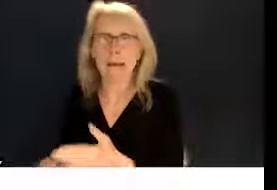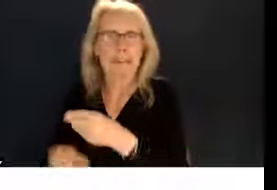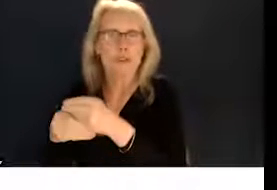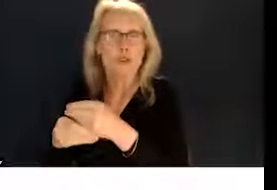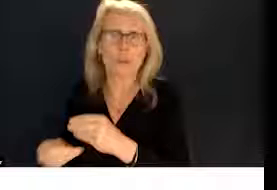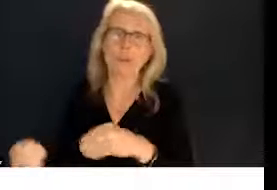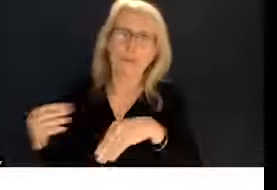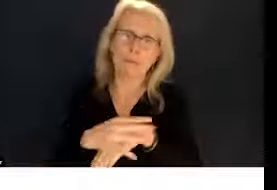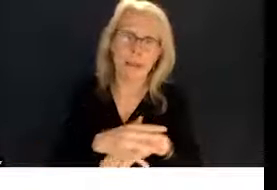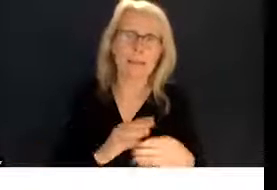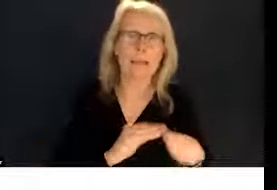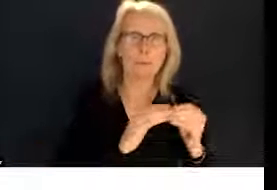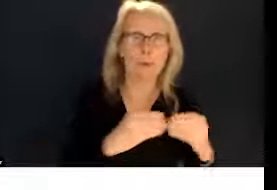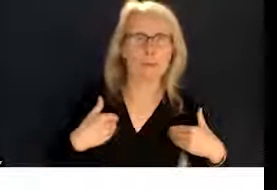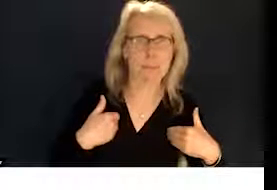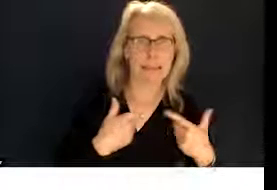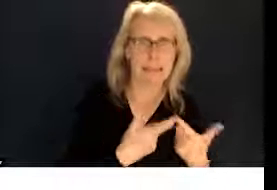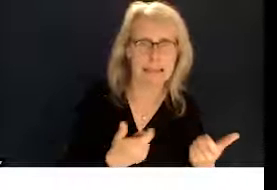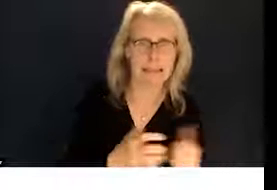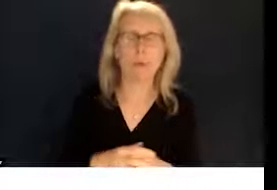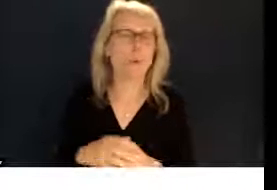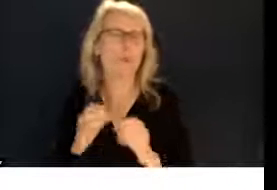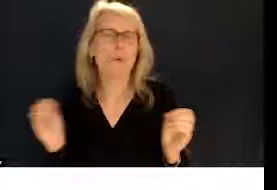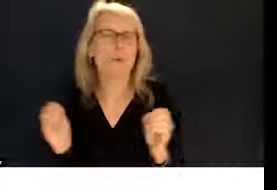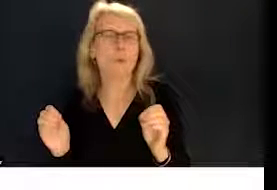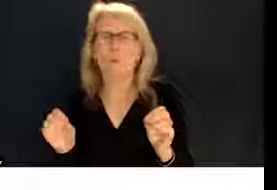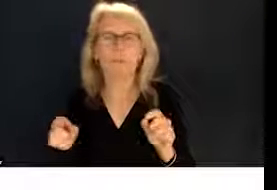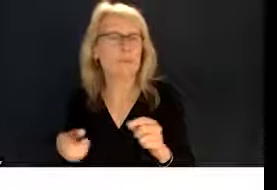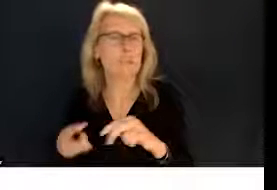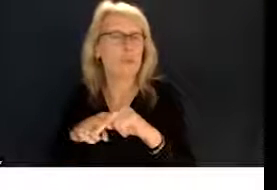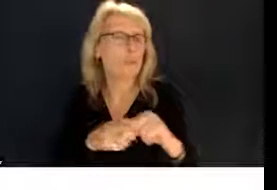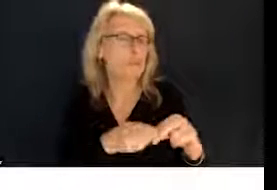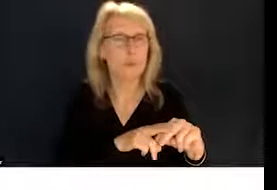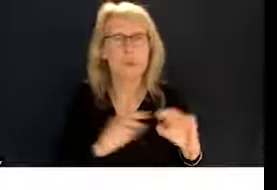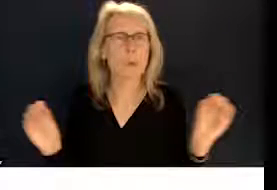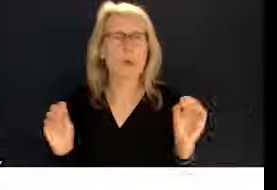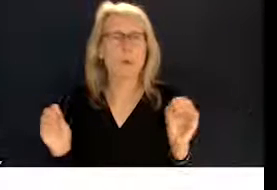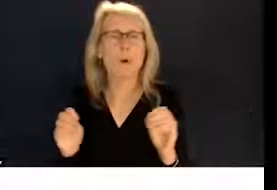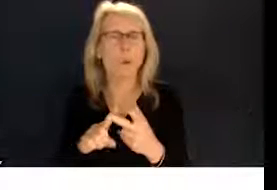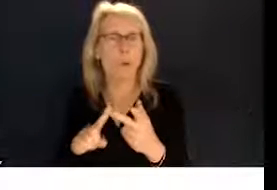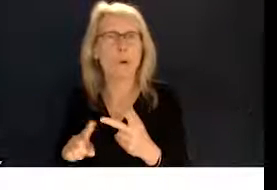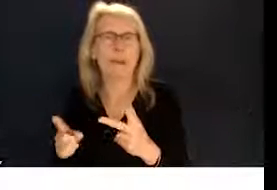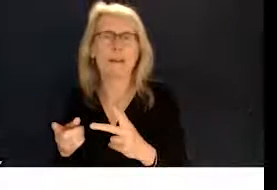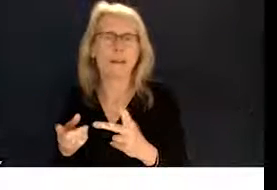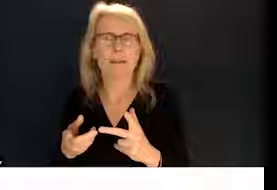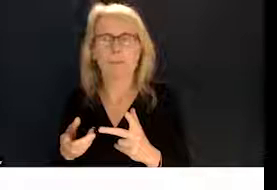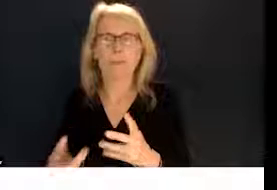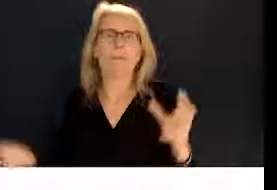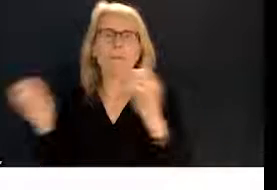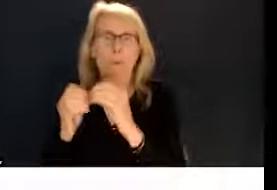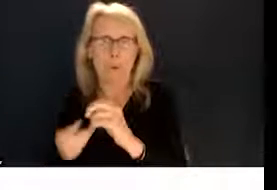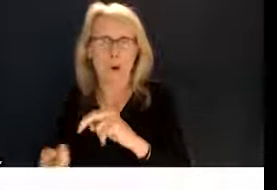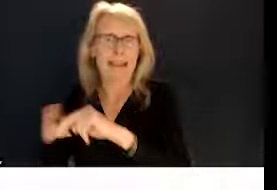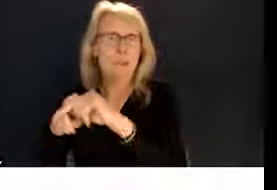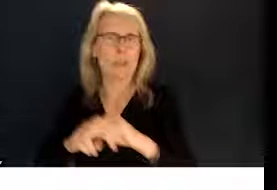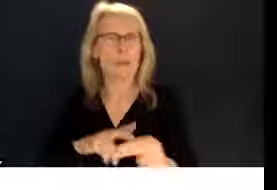species, a neutral relationship, no relationship at all, or negative relationship, more wealth, less